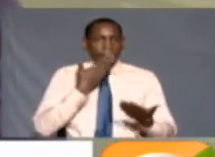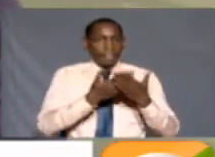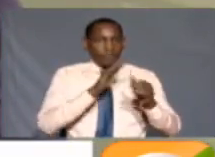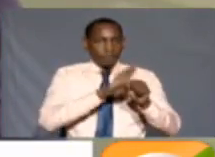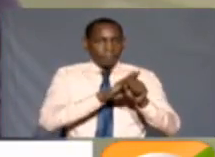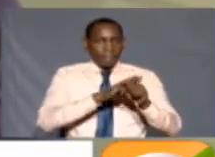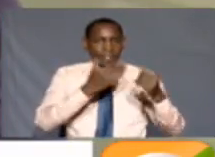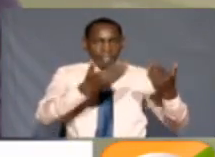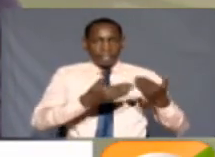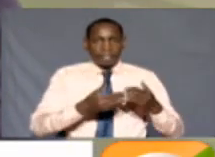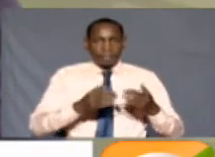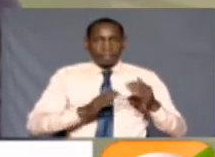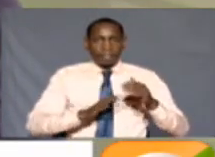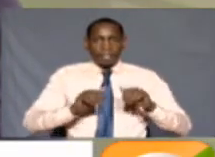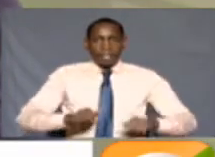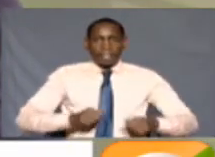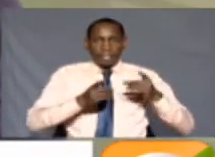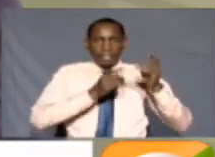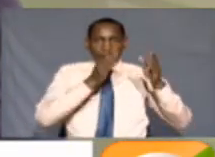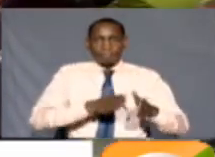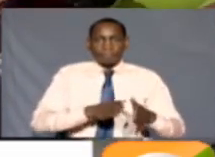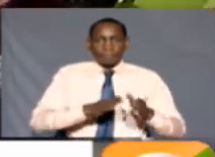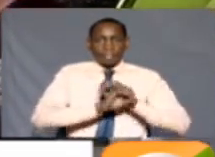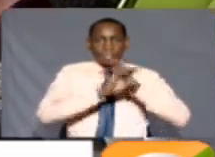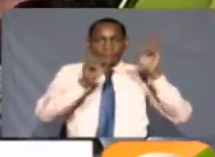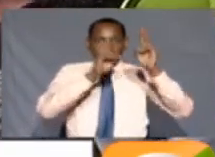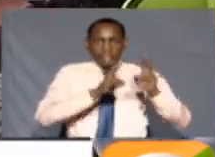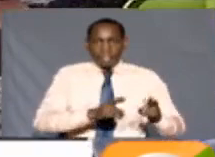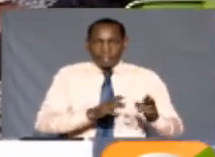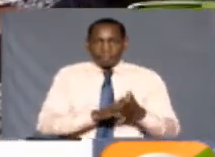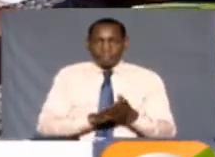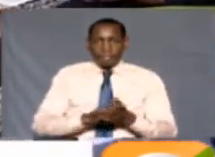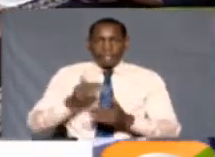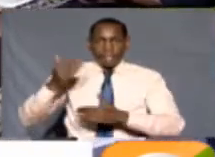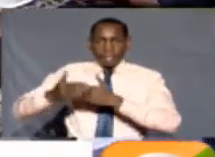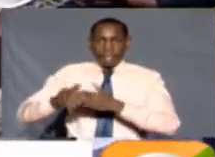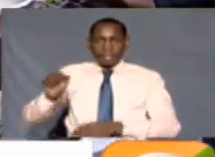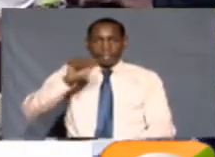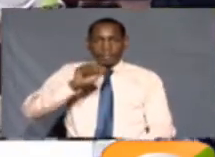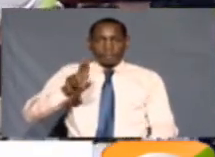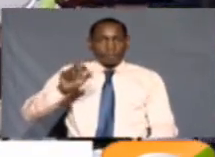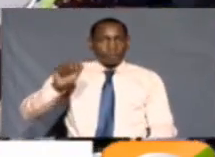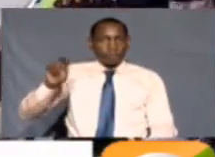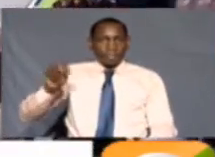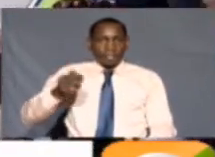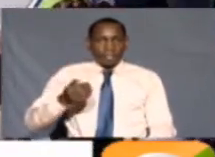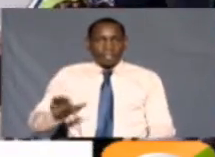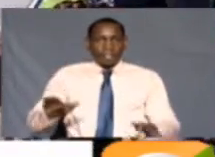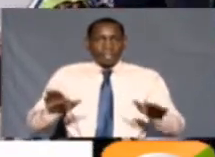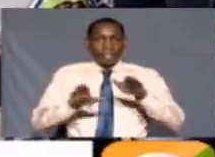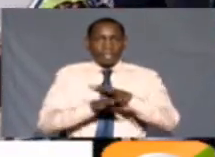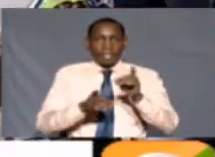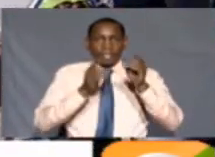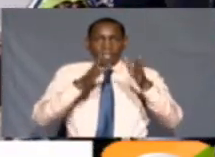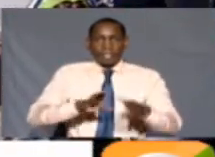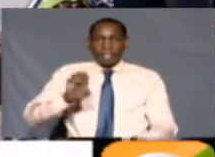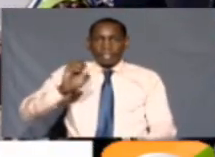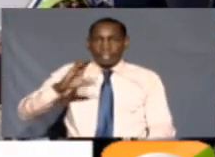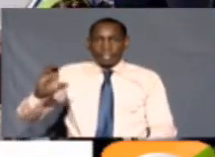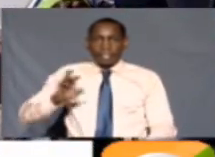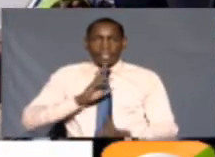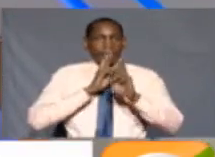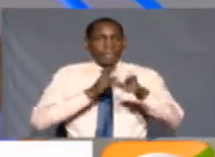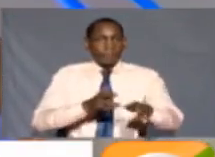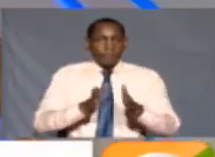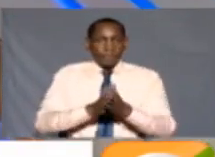coming in. Executive Director, Transparency International. Followed by Suzanne Kinyeki. She's a Deputy Director, EACC,